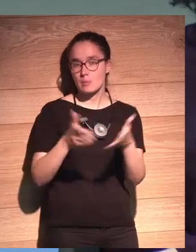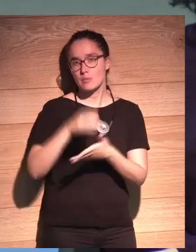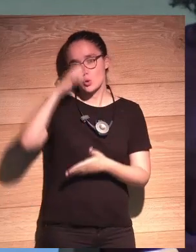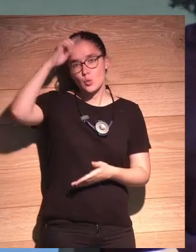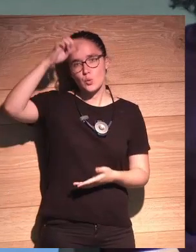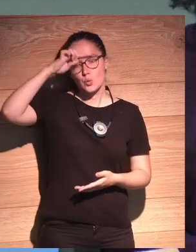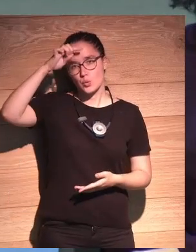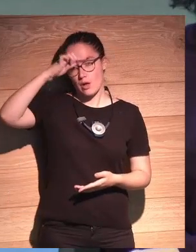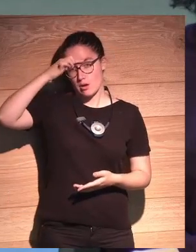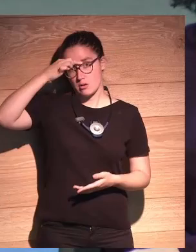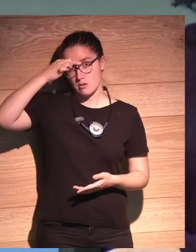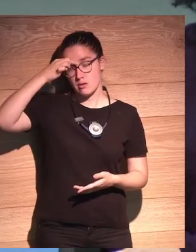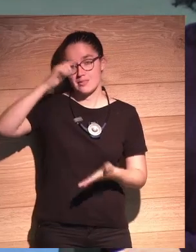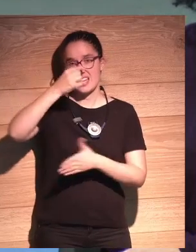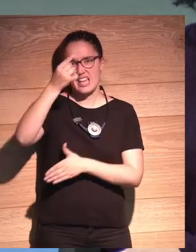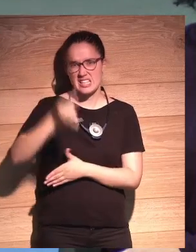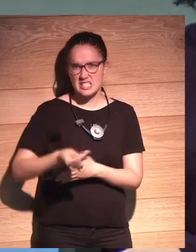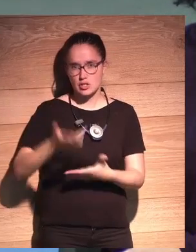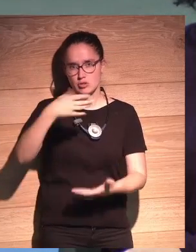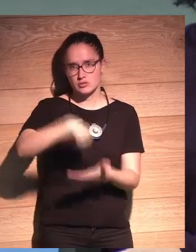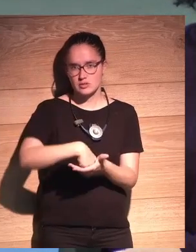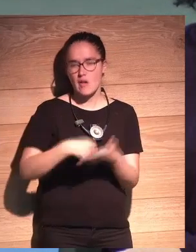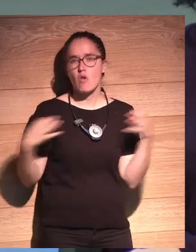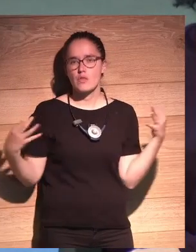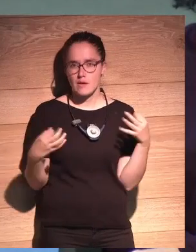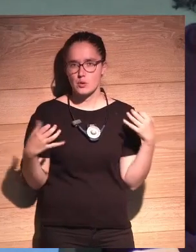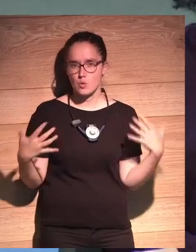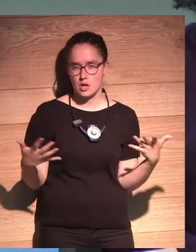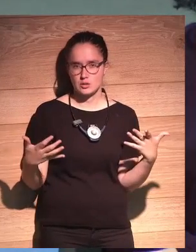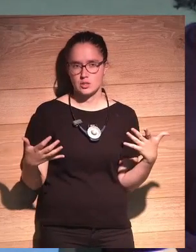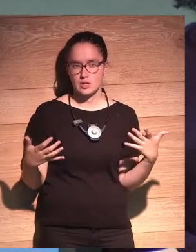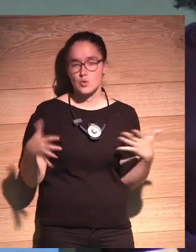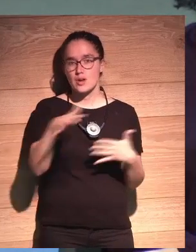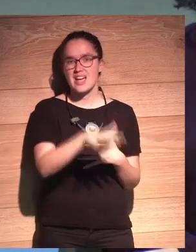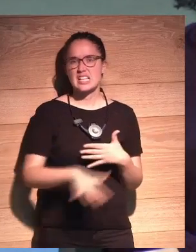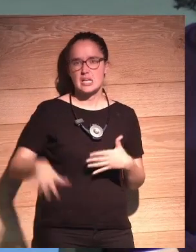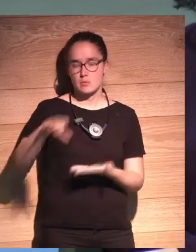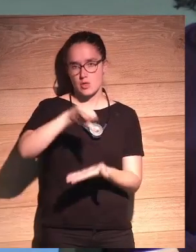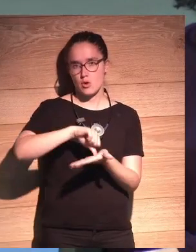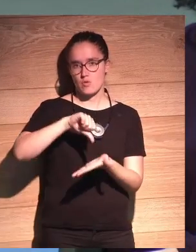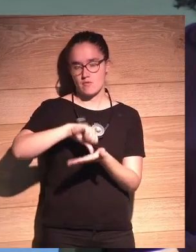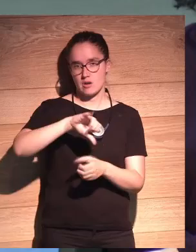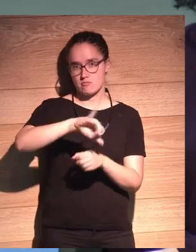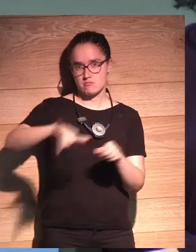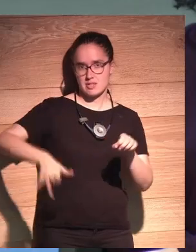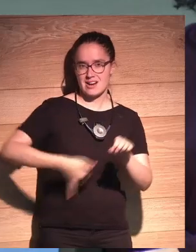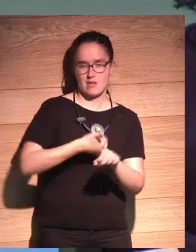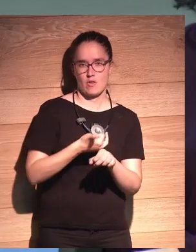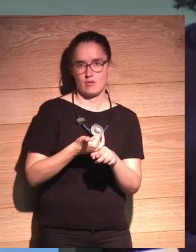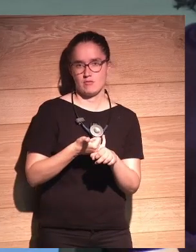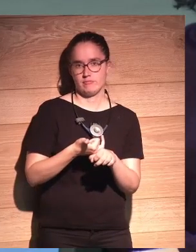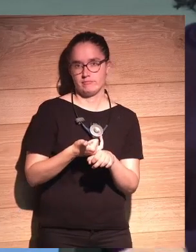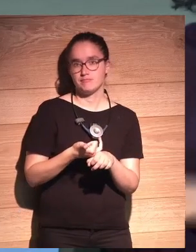venue or facility gives value to its environment, and how to take into account the